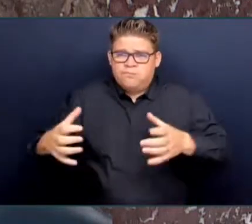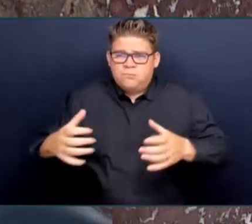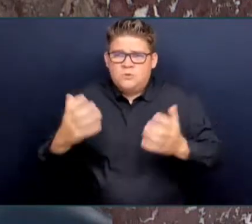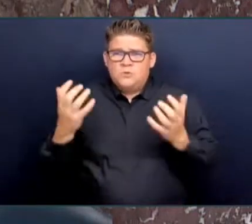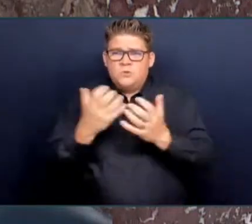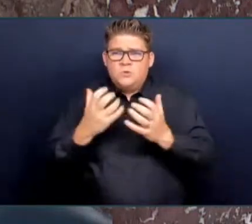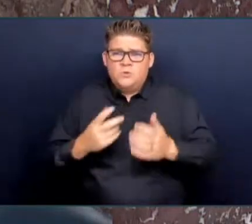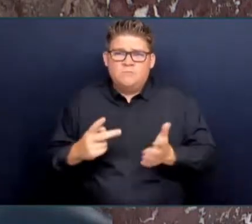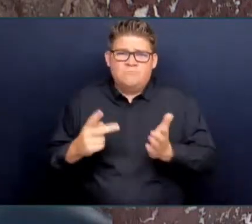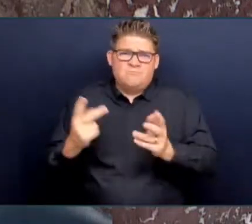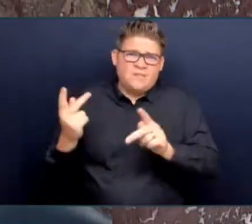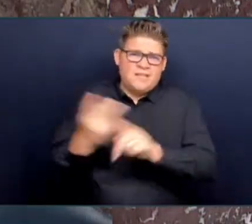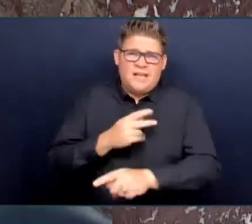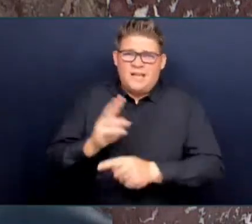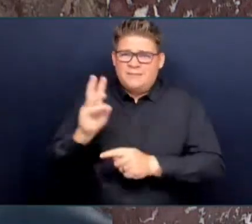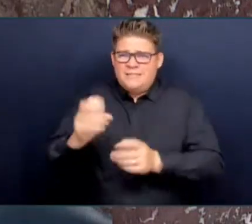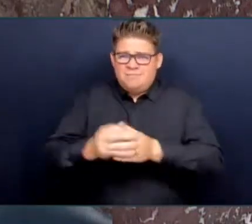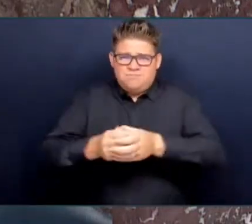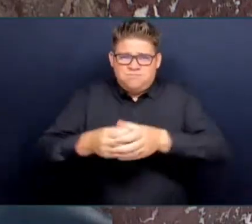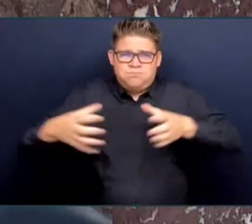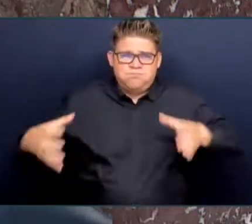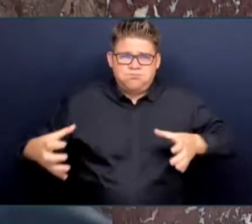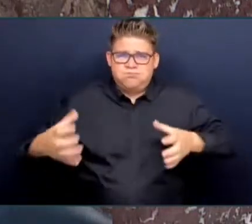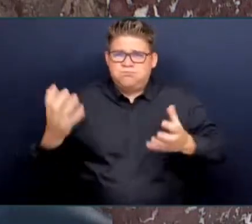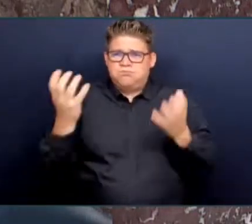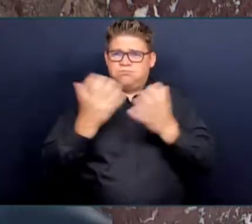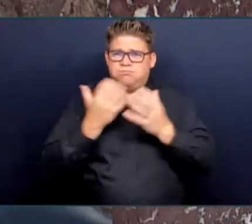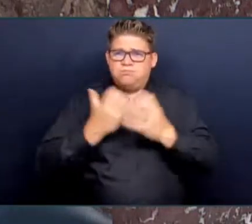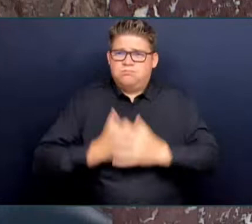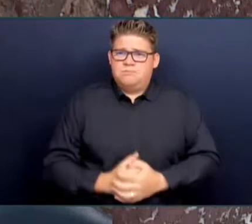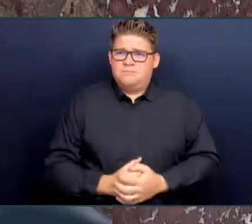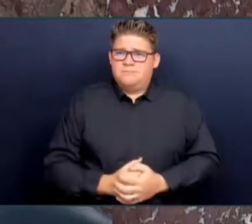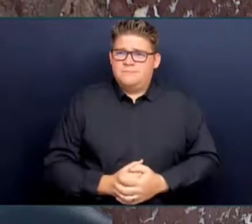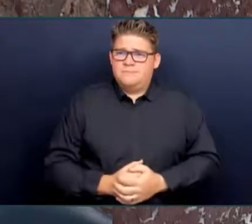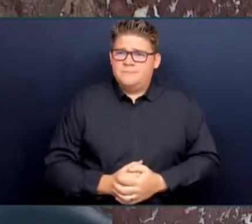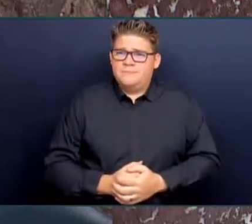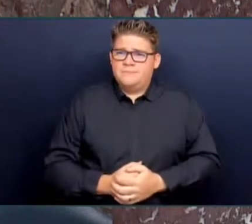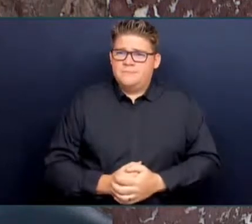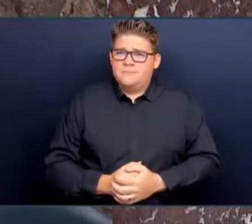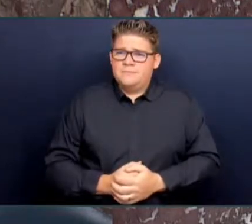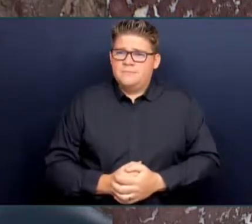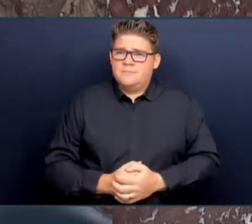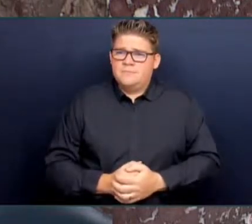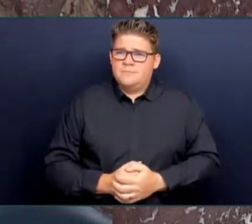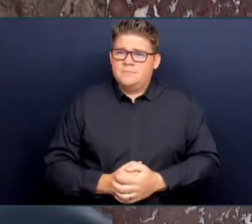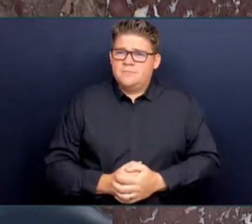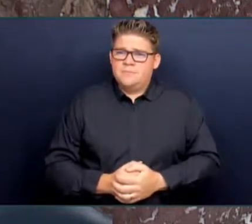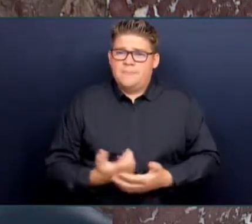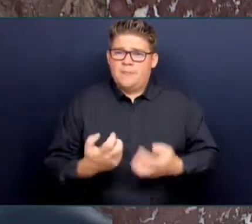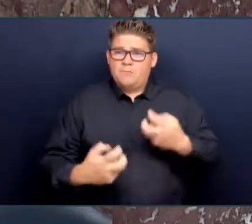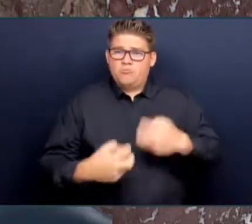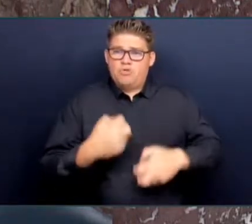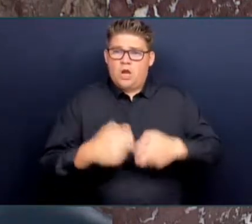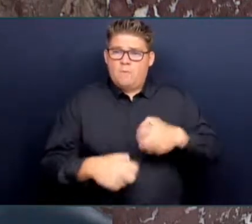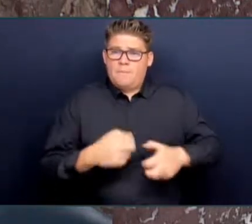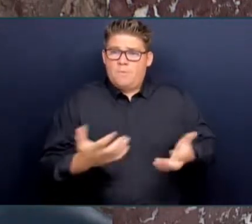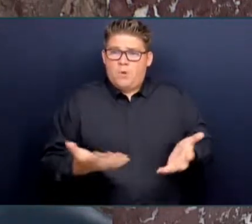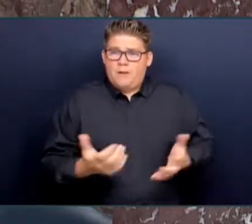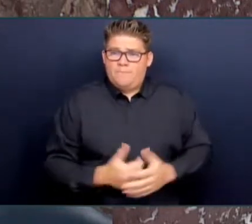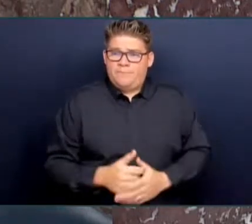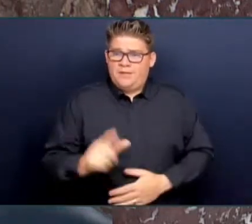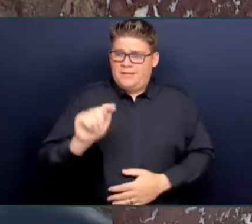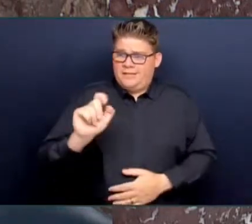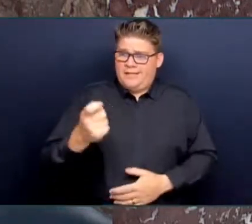we're paying up to 3 times more for the same nurse who was once working for the health authority and is now working for a private